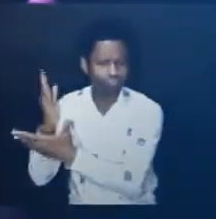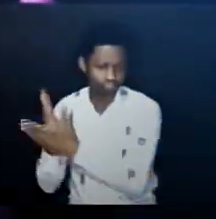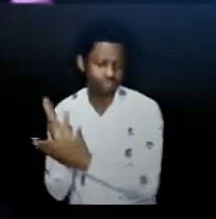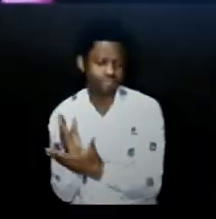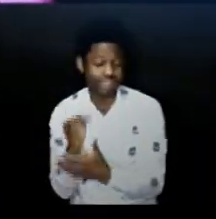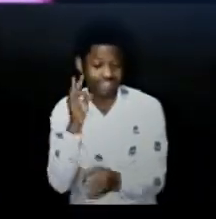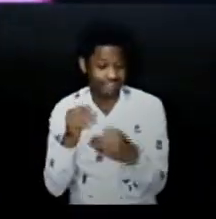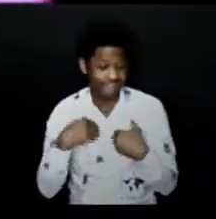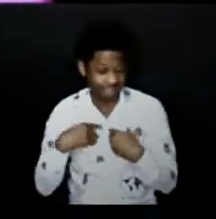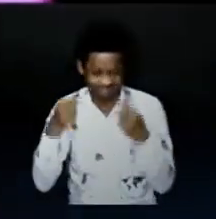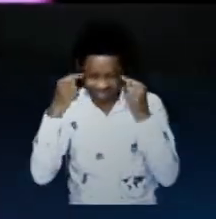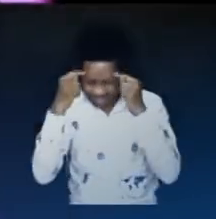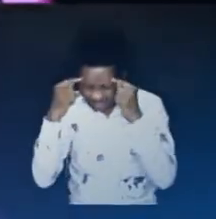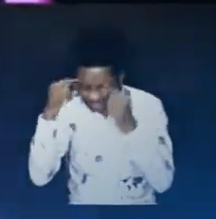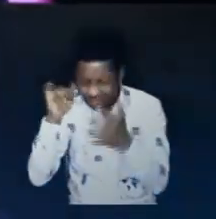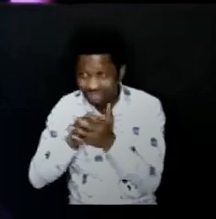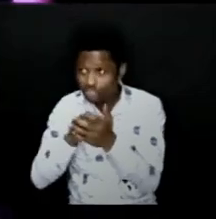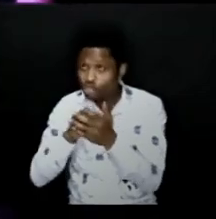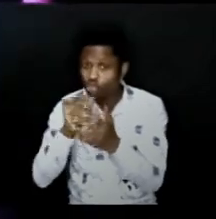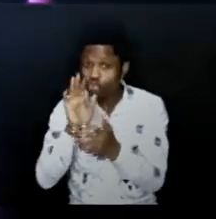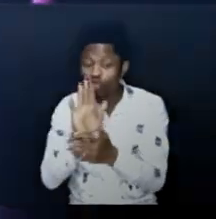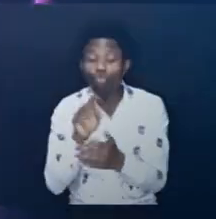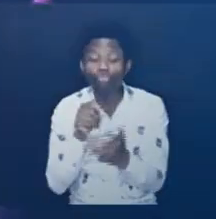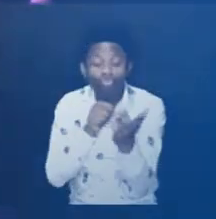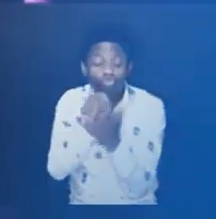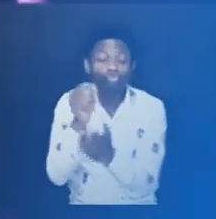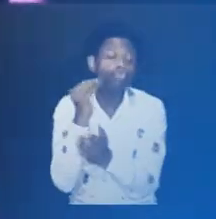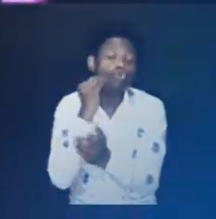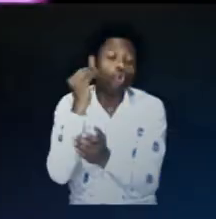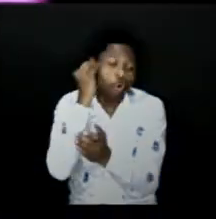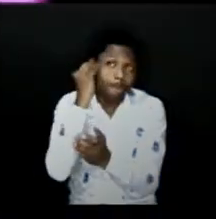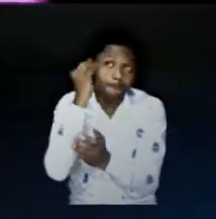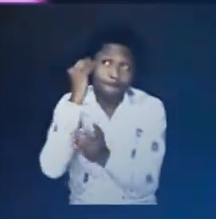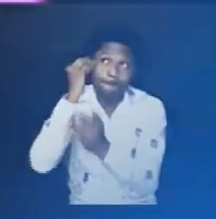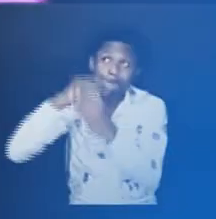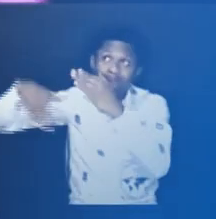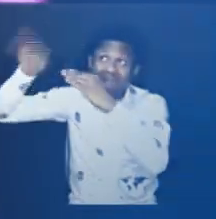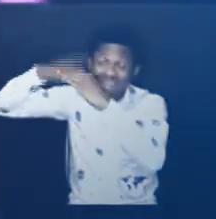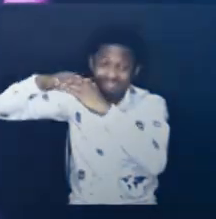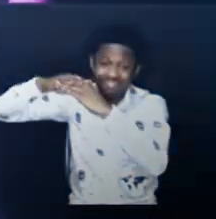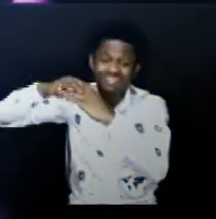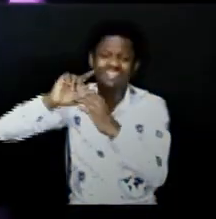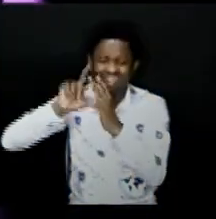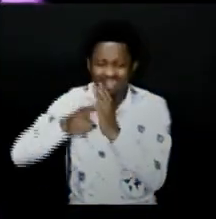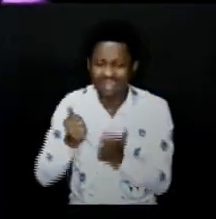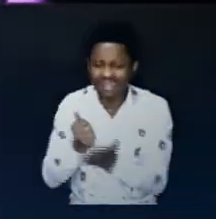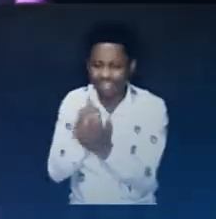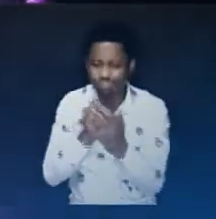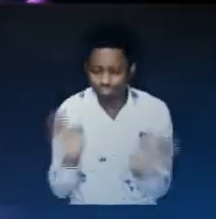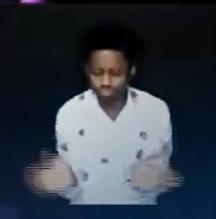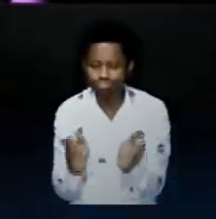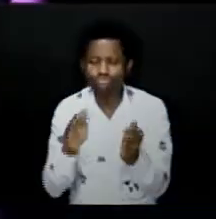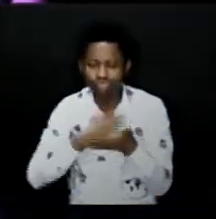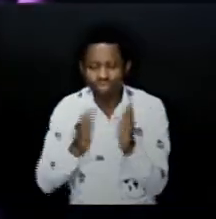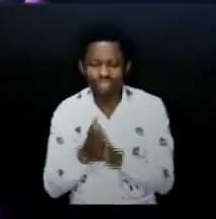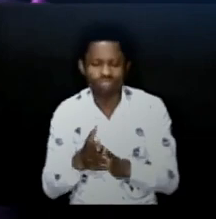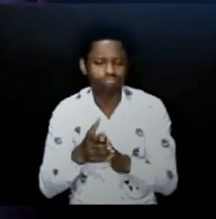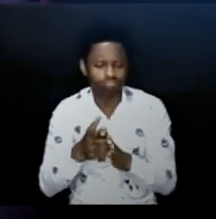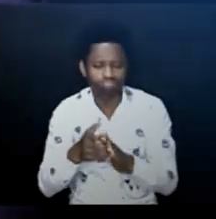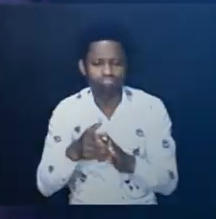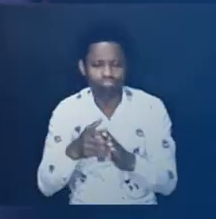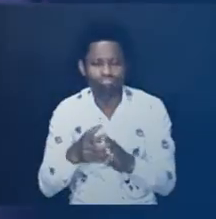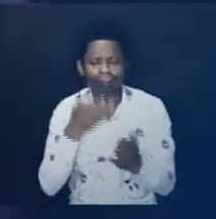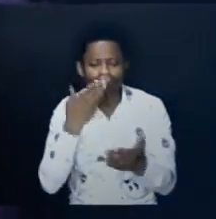Now, when you take that thought from your mind, you can become ordinary. Let's go to